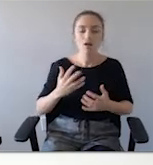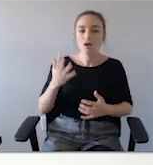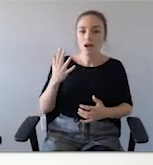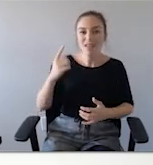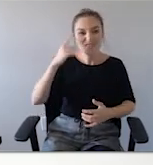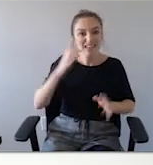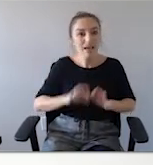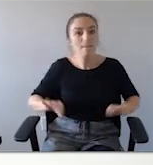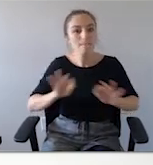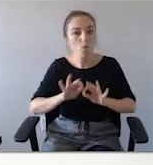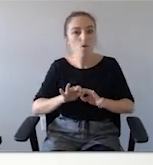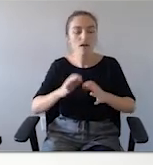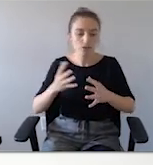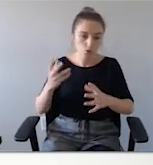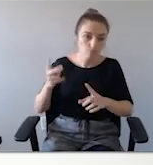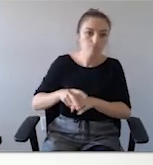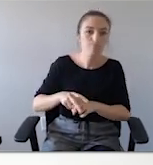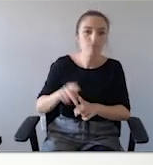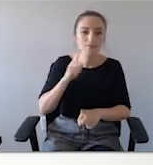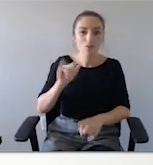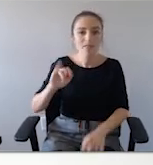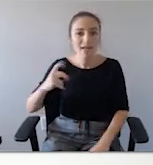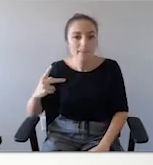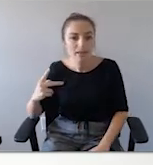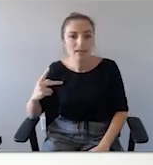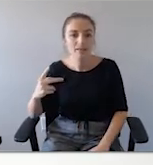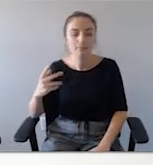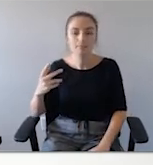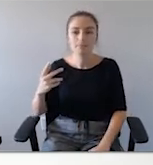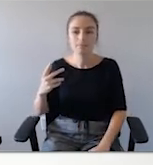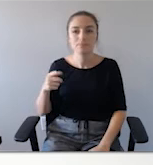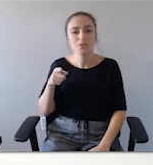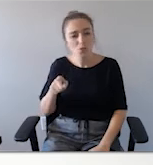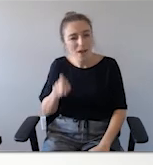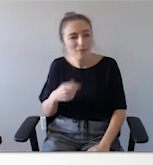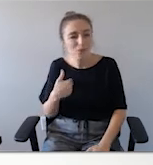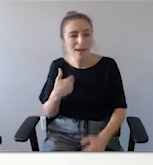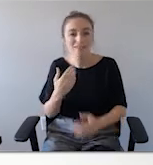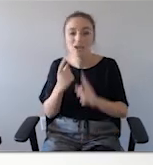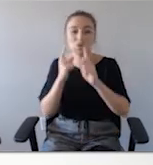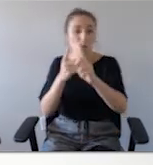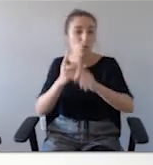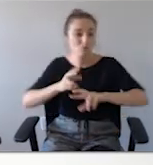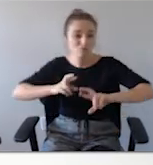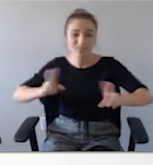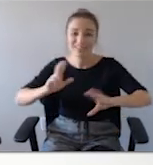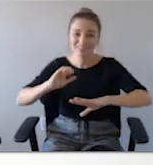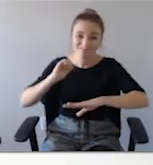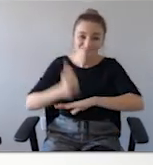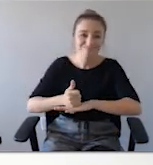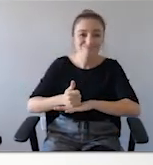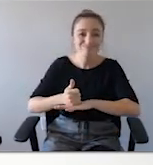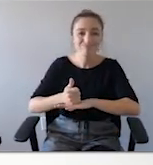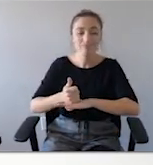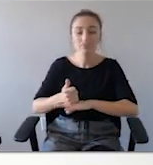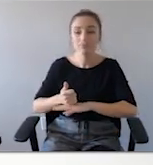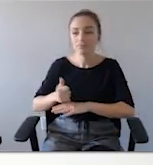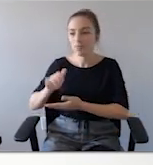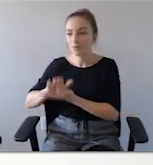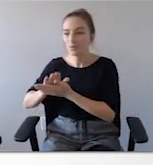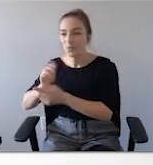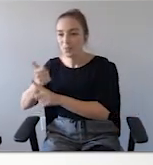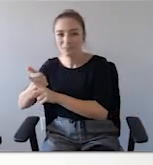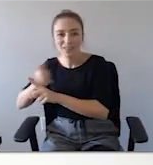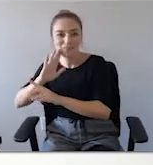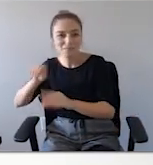gonna be really important and really great for him or her. You have to have a goal. They don't have to give you a